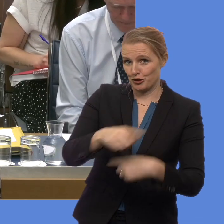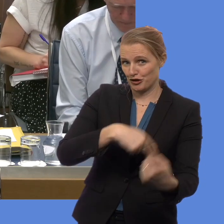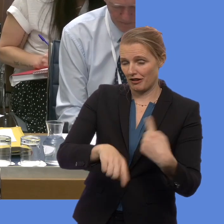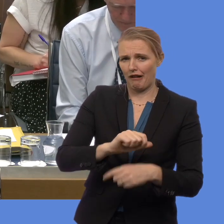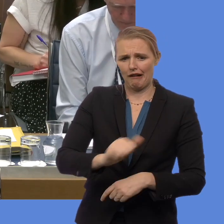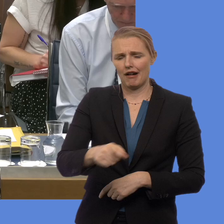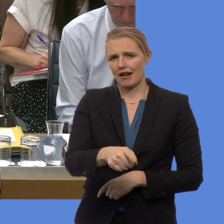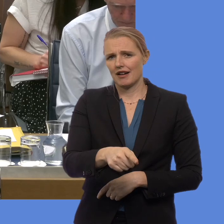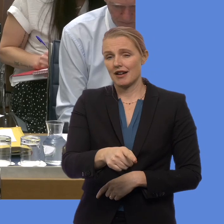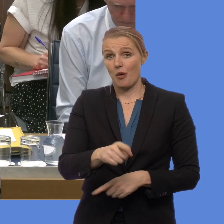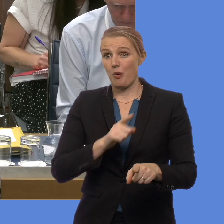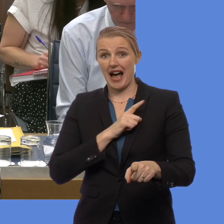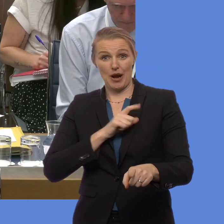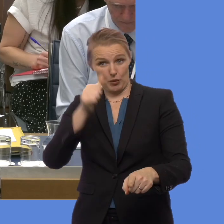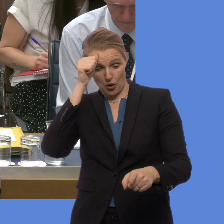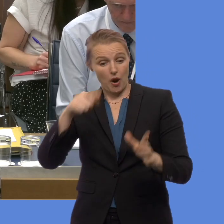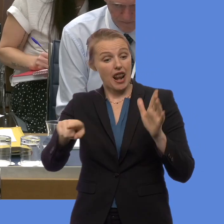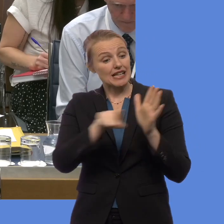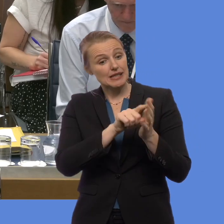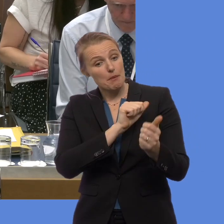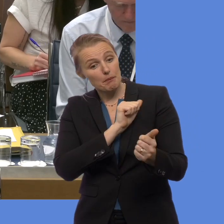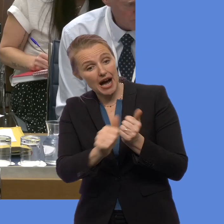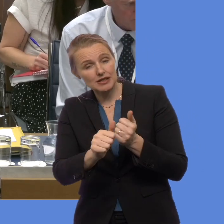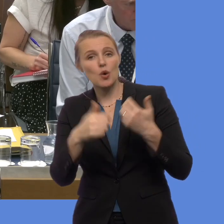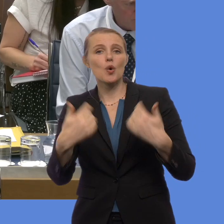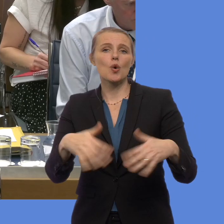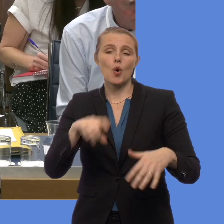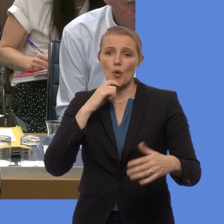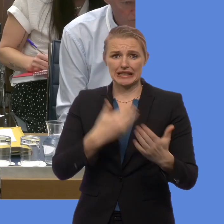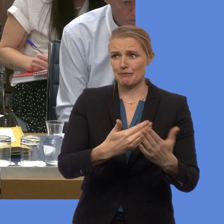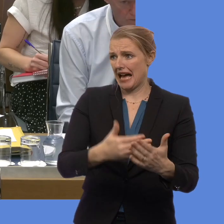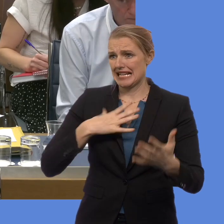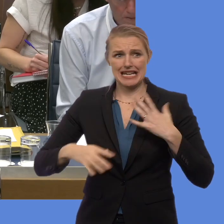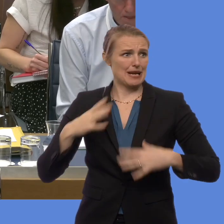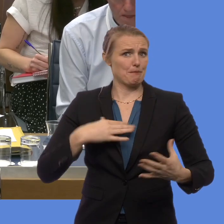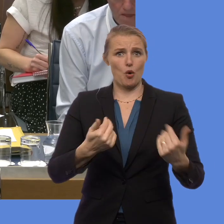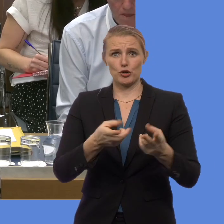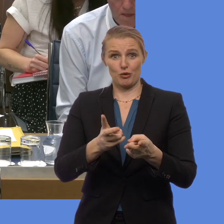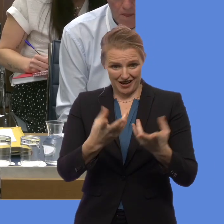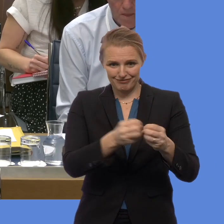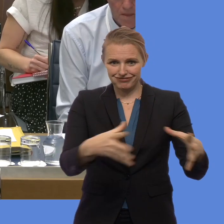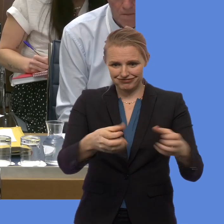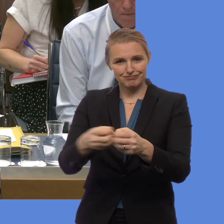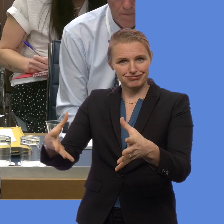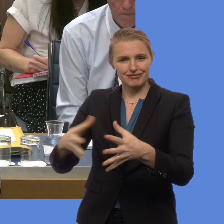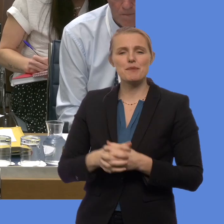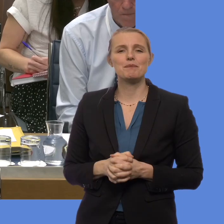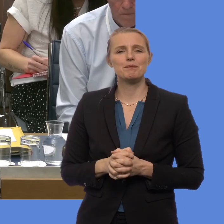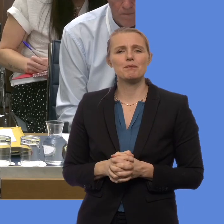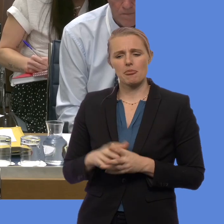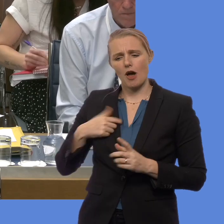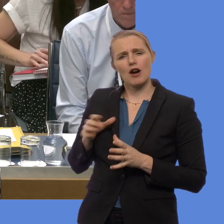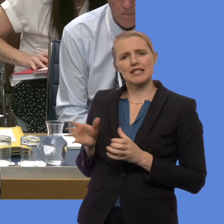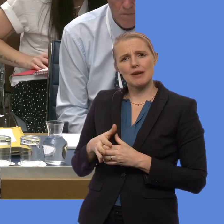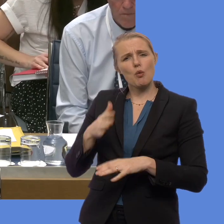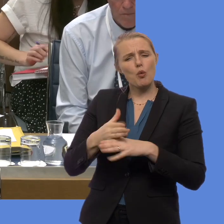to the expected increase in demand with the legislation. The team has worked closely with deaf organisations specialising in the delivery of